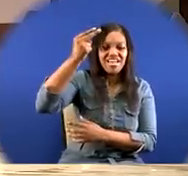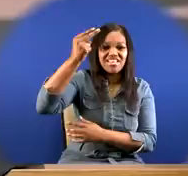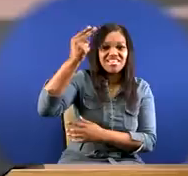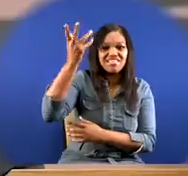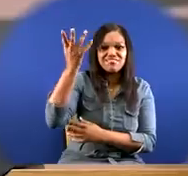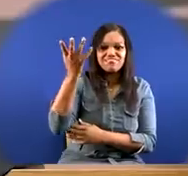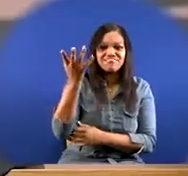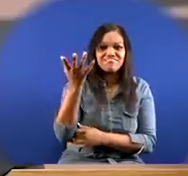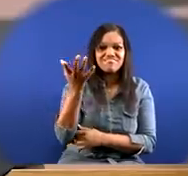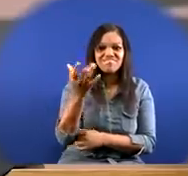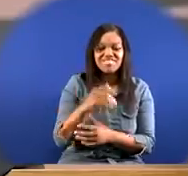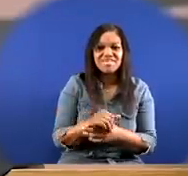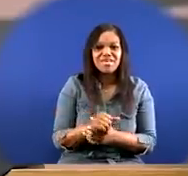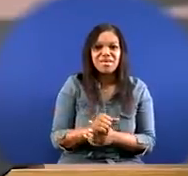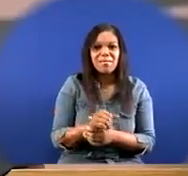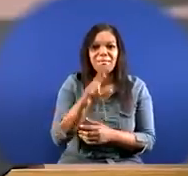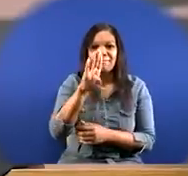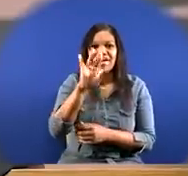prejudicial.